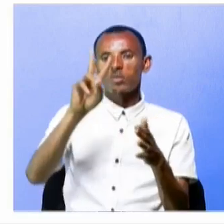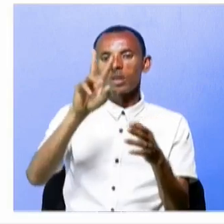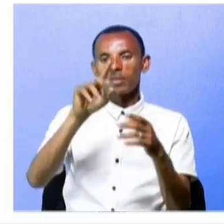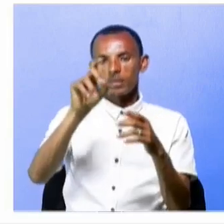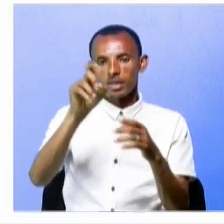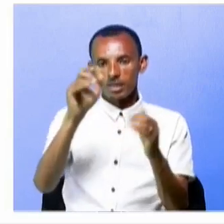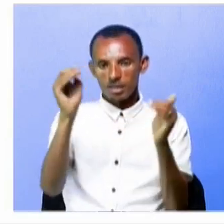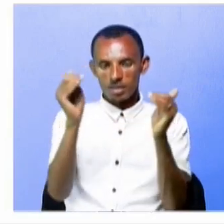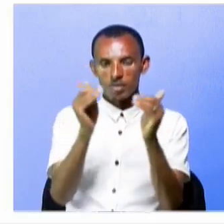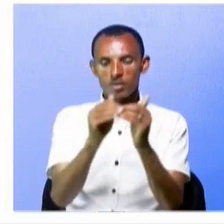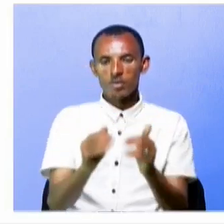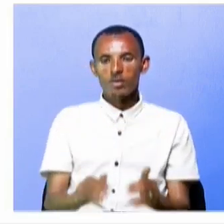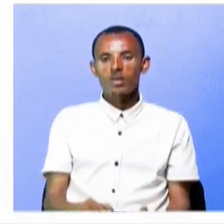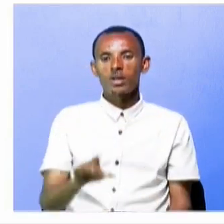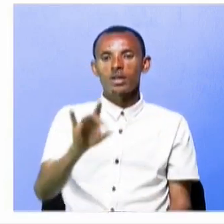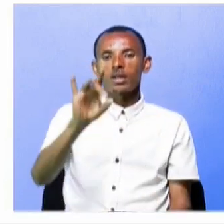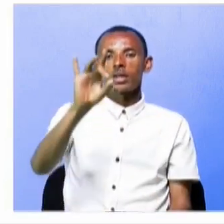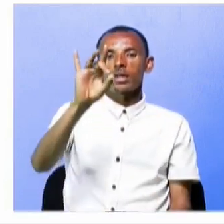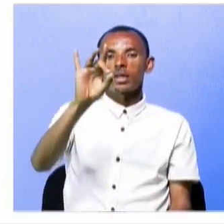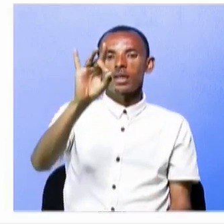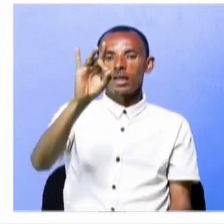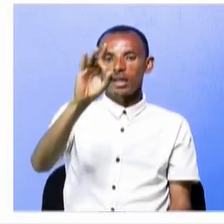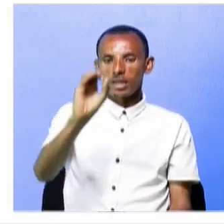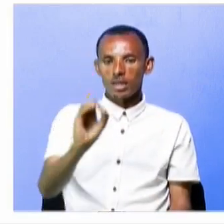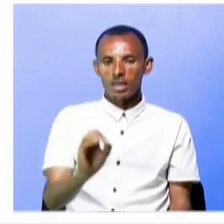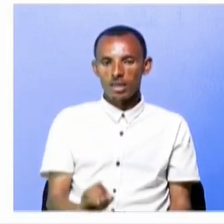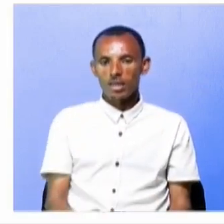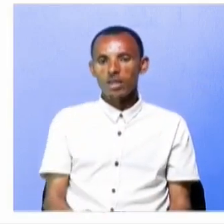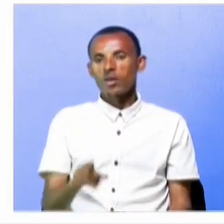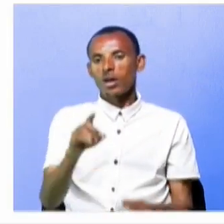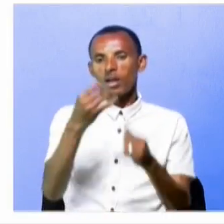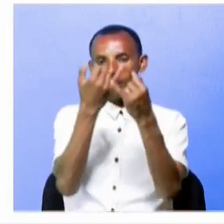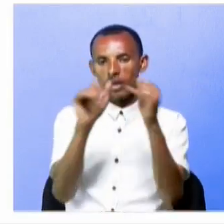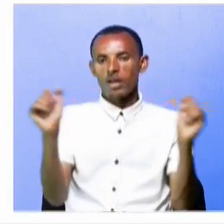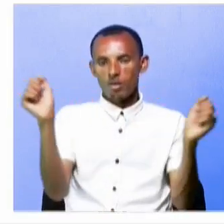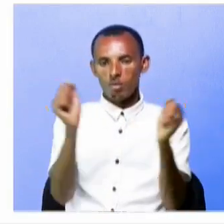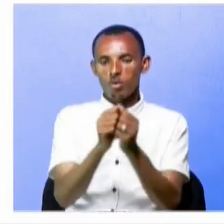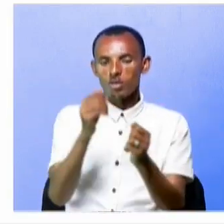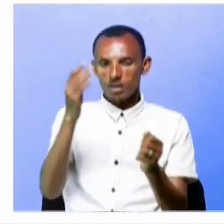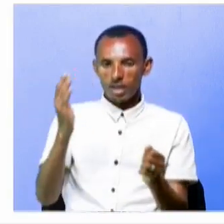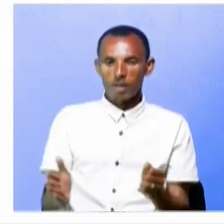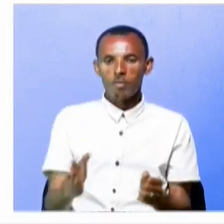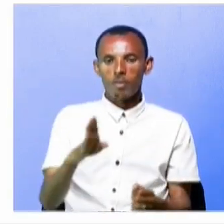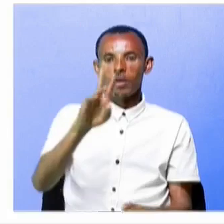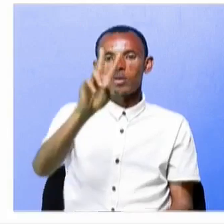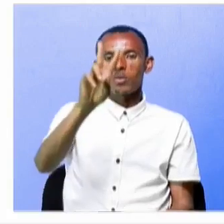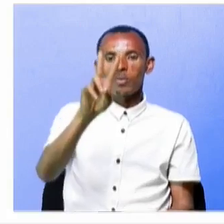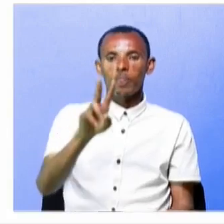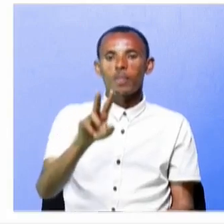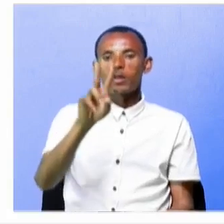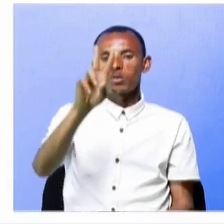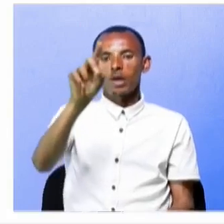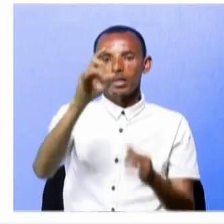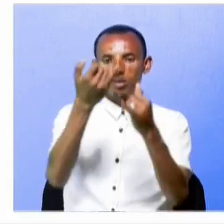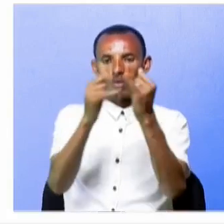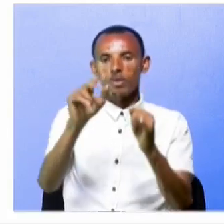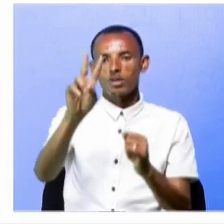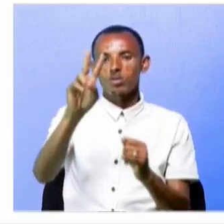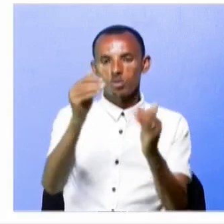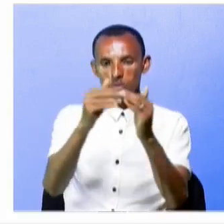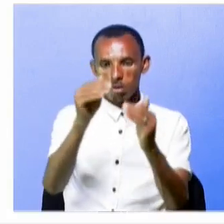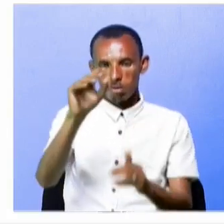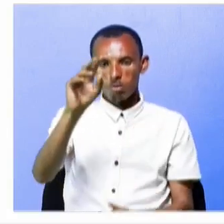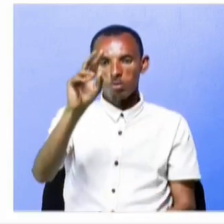is 80 degree. Now, you can divide both sides by 2. Okay, make it over 2